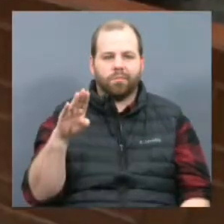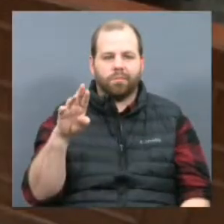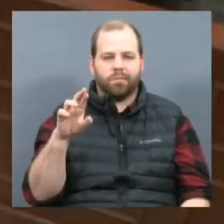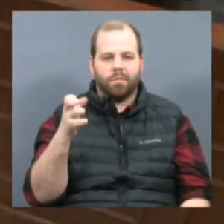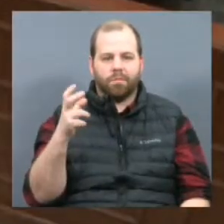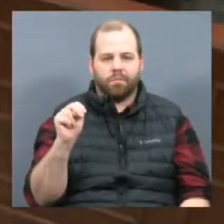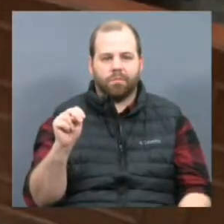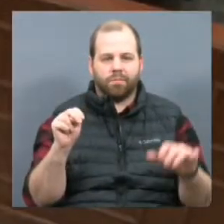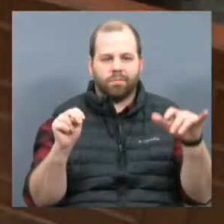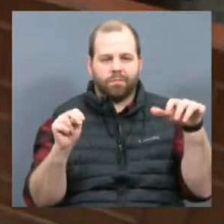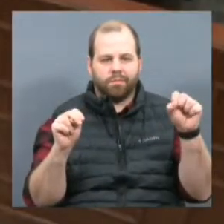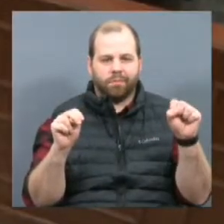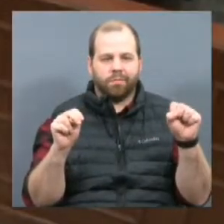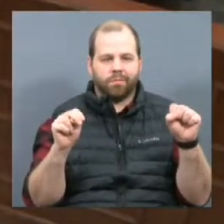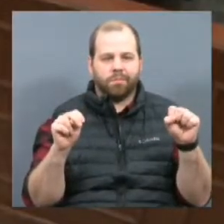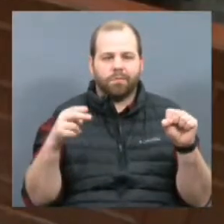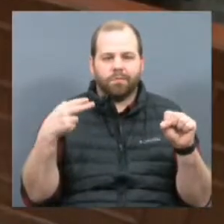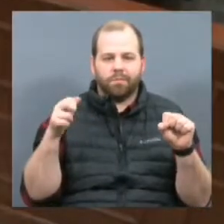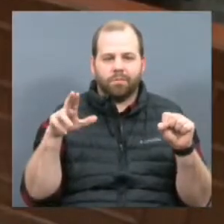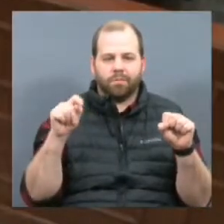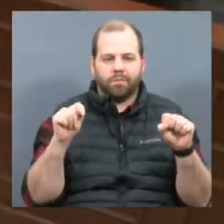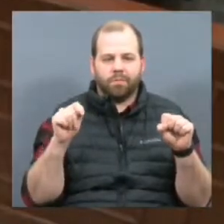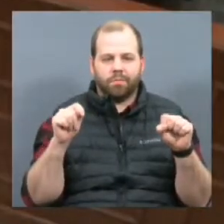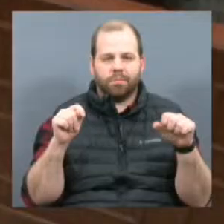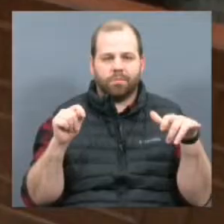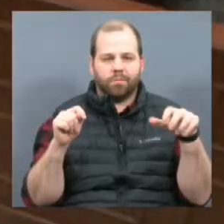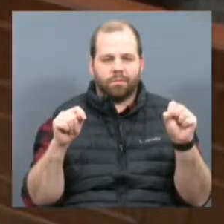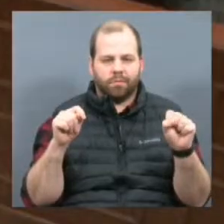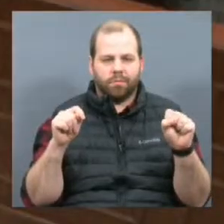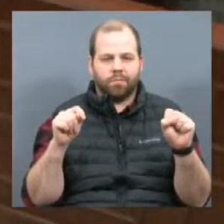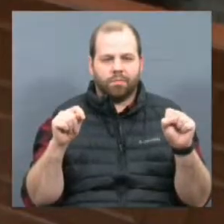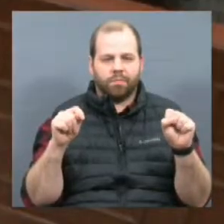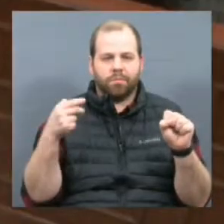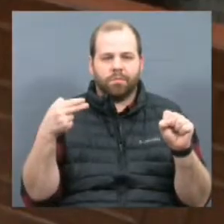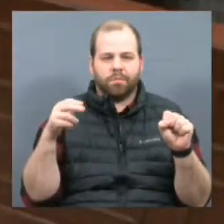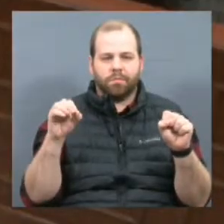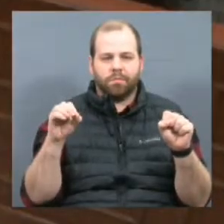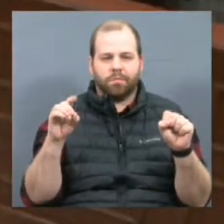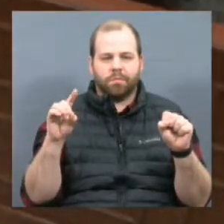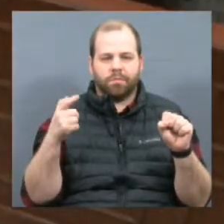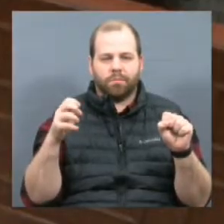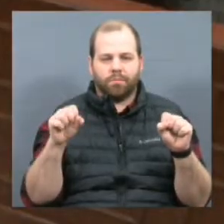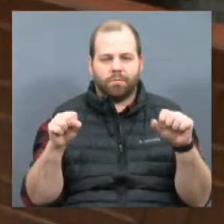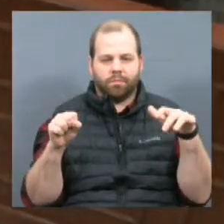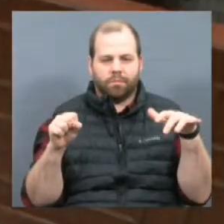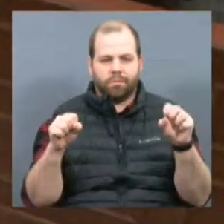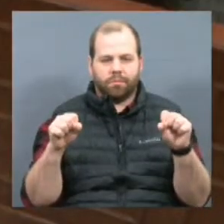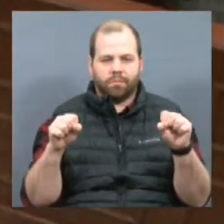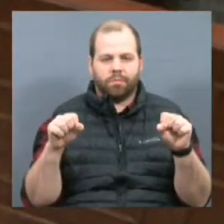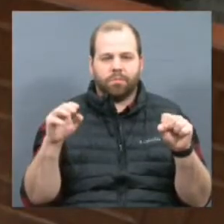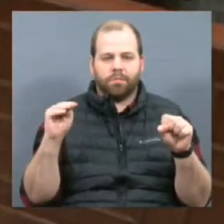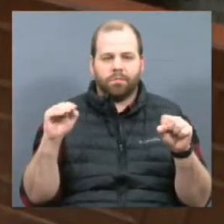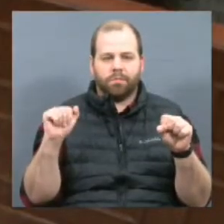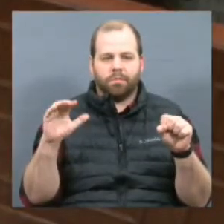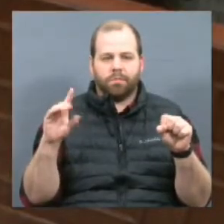Brown? Yes. Hart? Yes. Hodges? Yes.